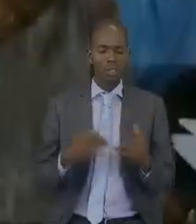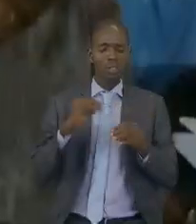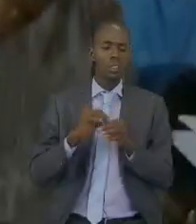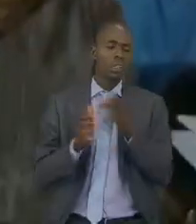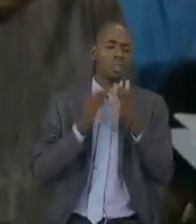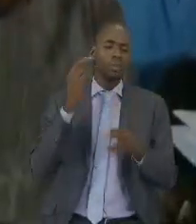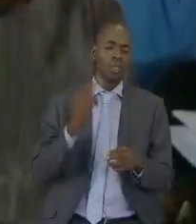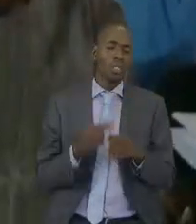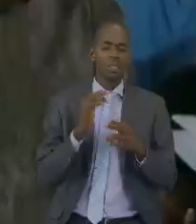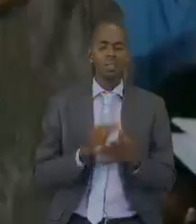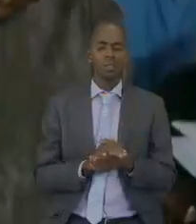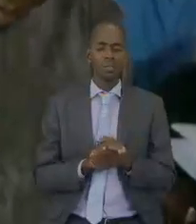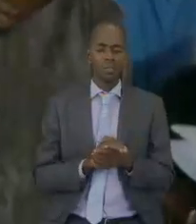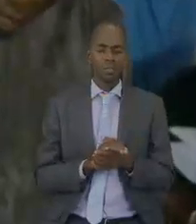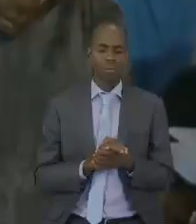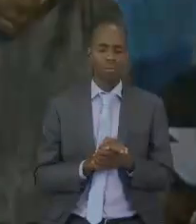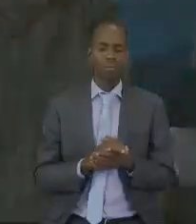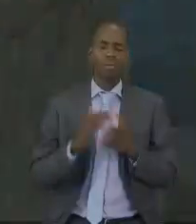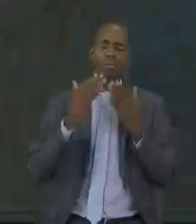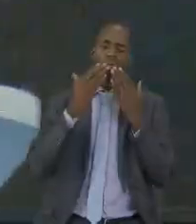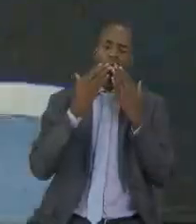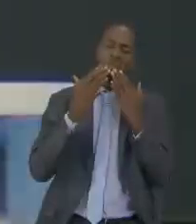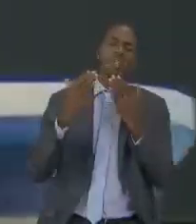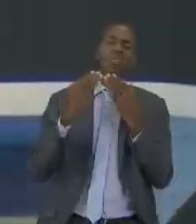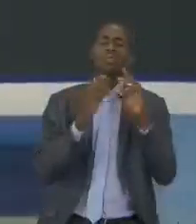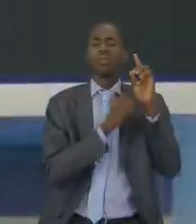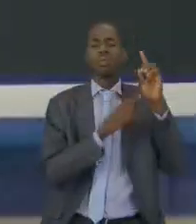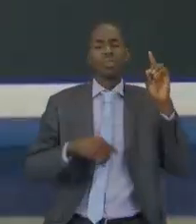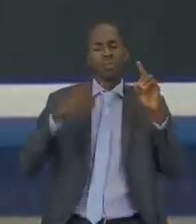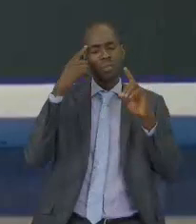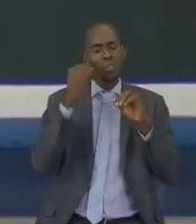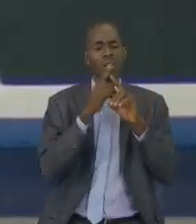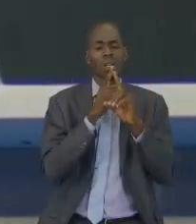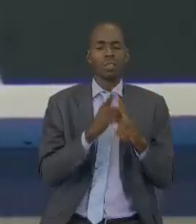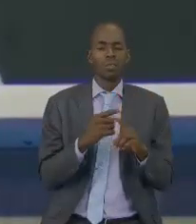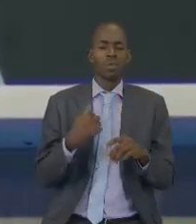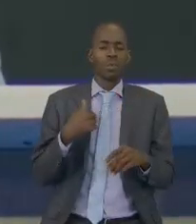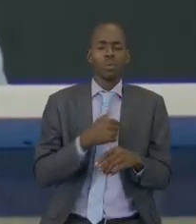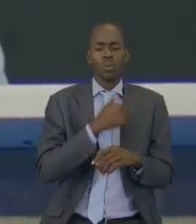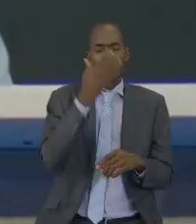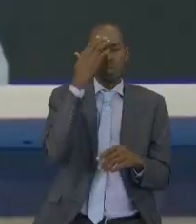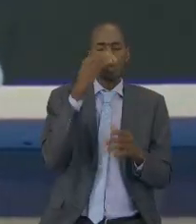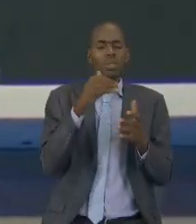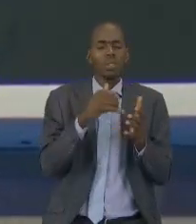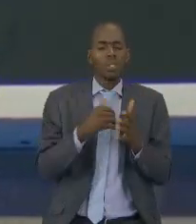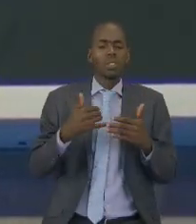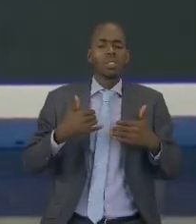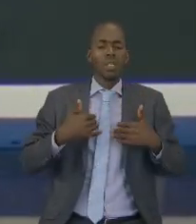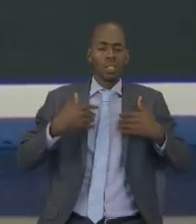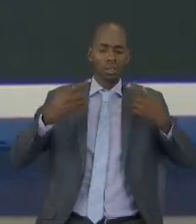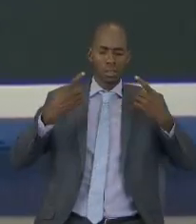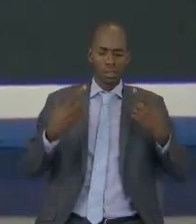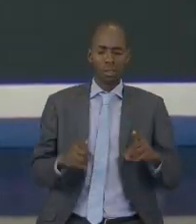Jesus' name. Thank you, Lord, for the answer. We know it is done.